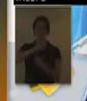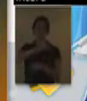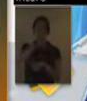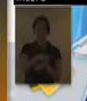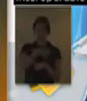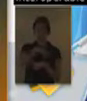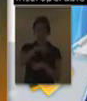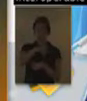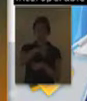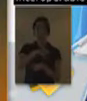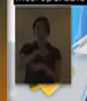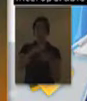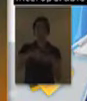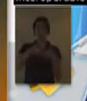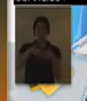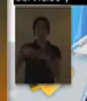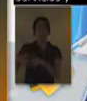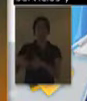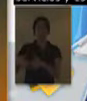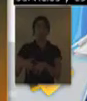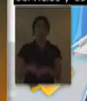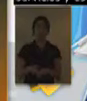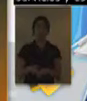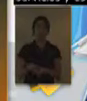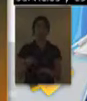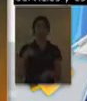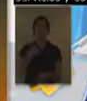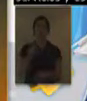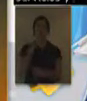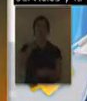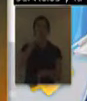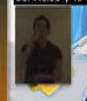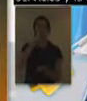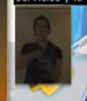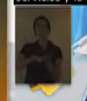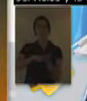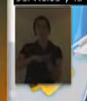different services. And it's unique because